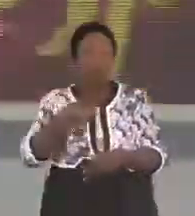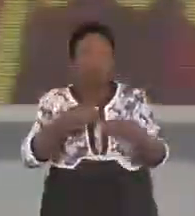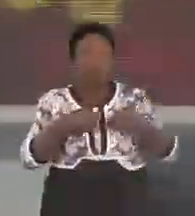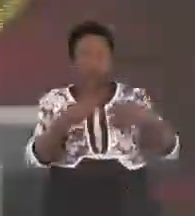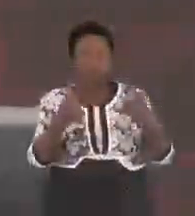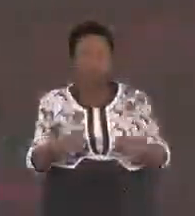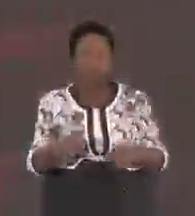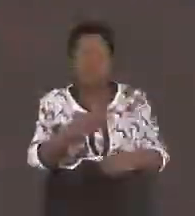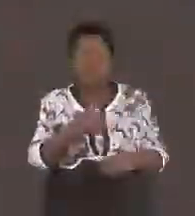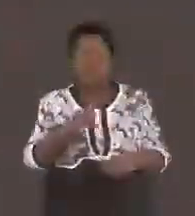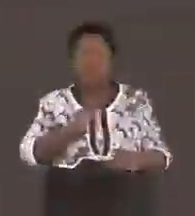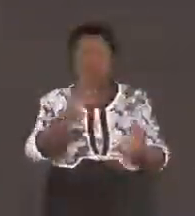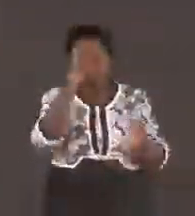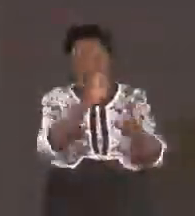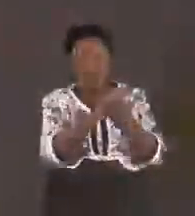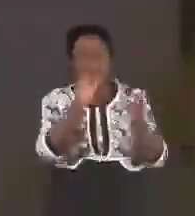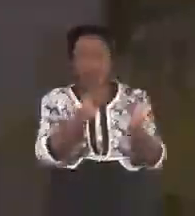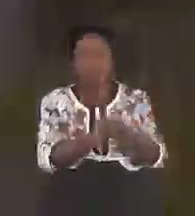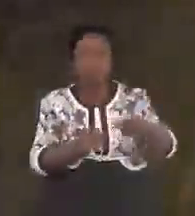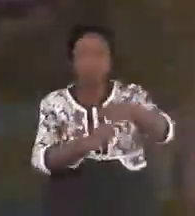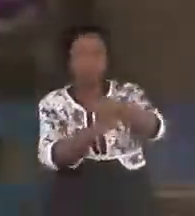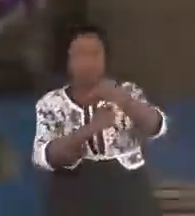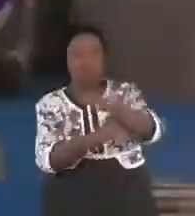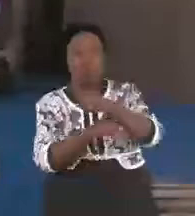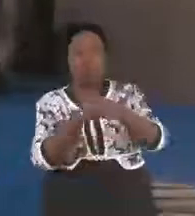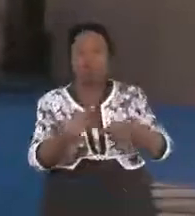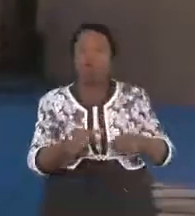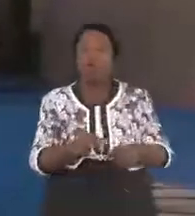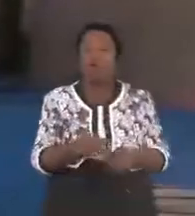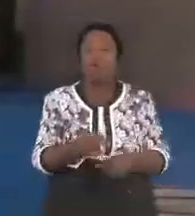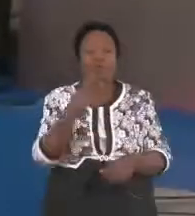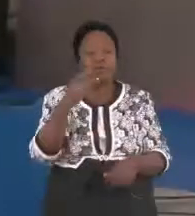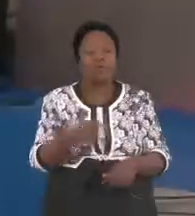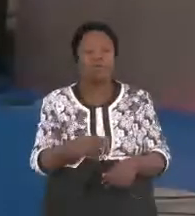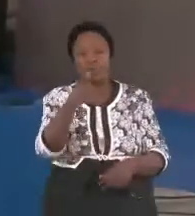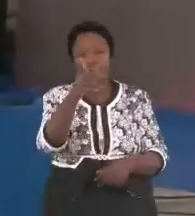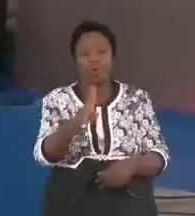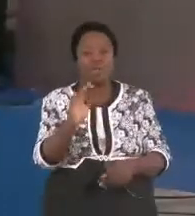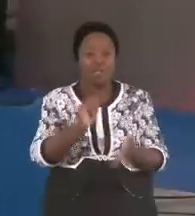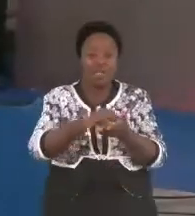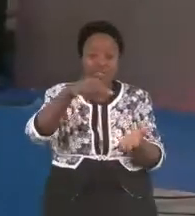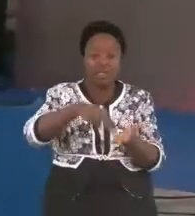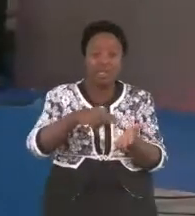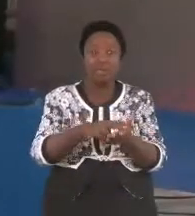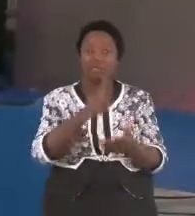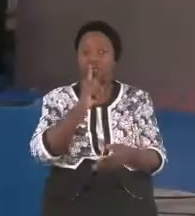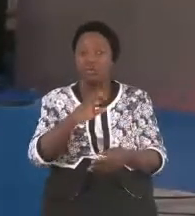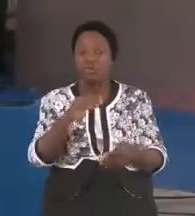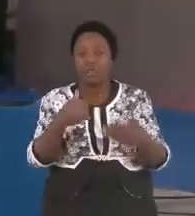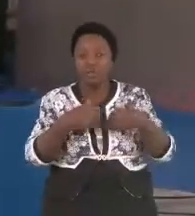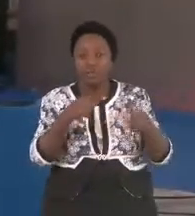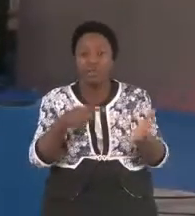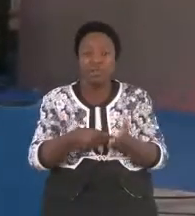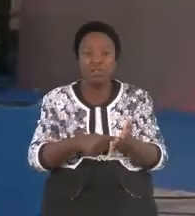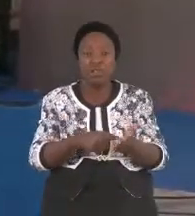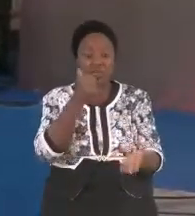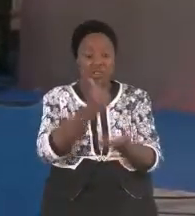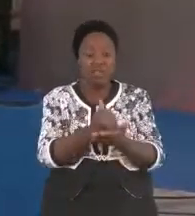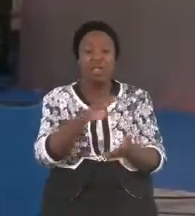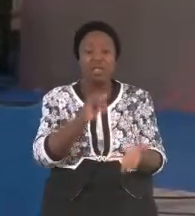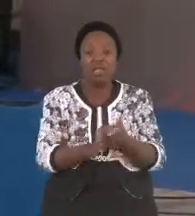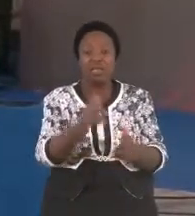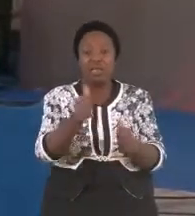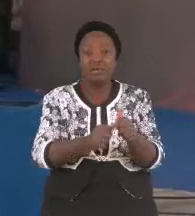that foundation of God that standeth sure, having the seal that everyone that names